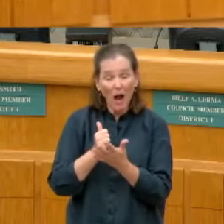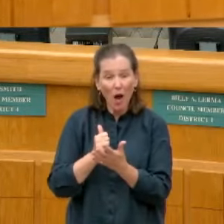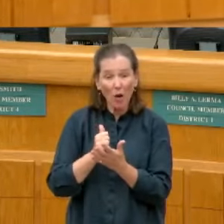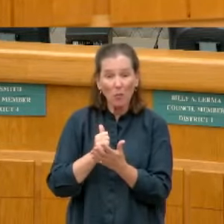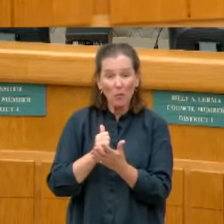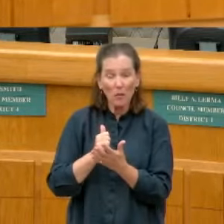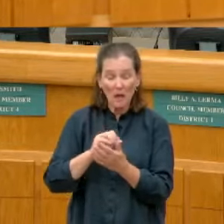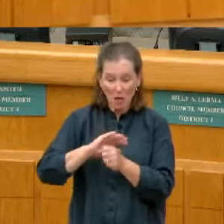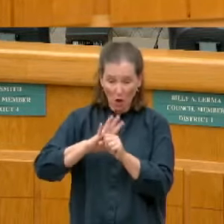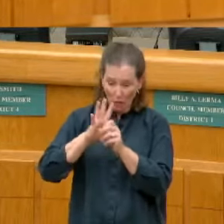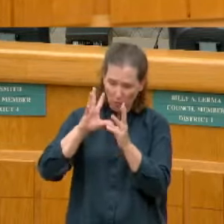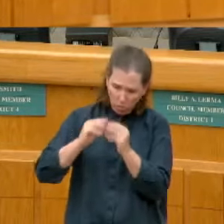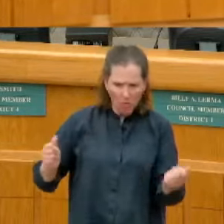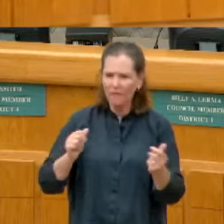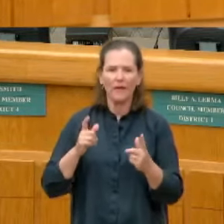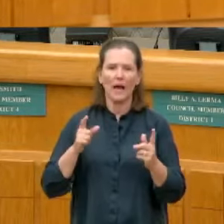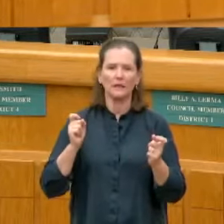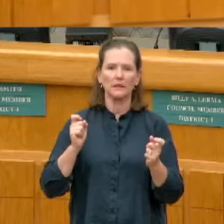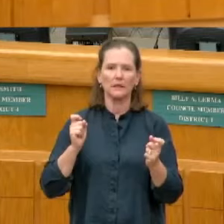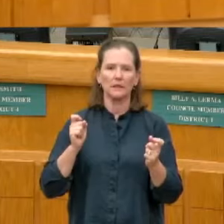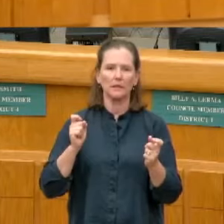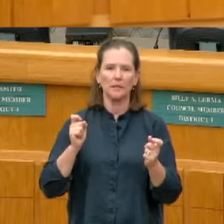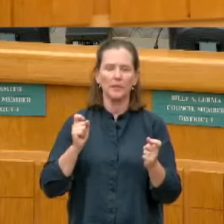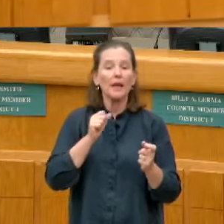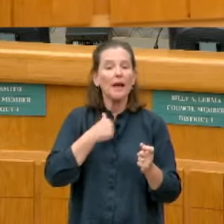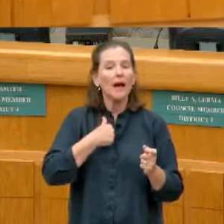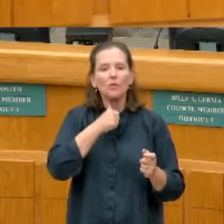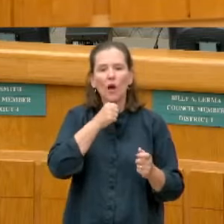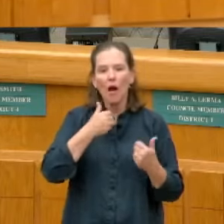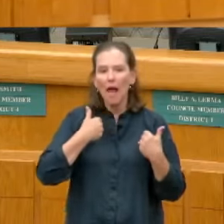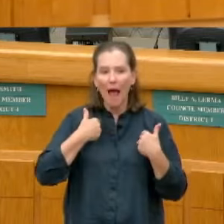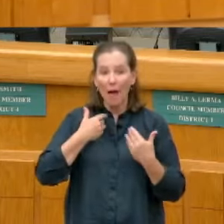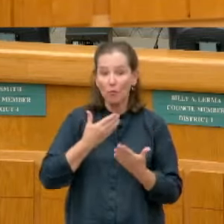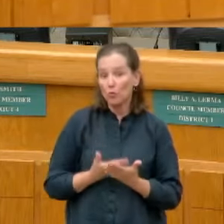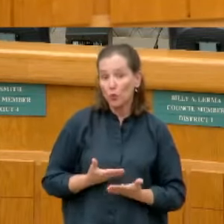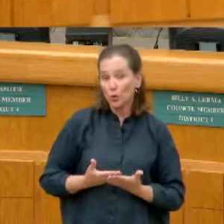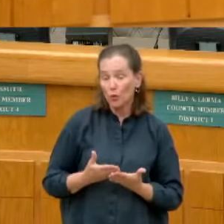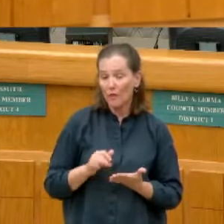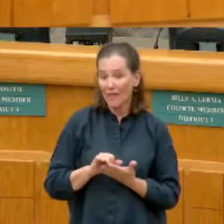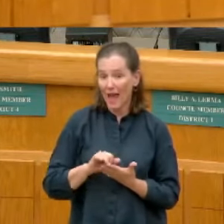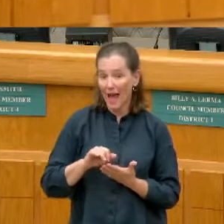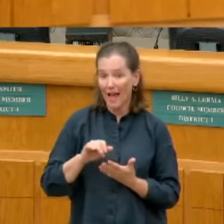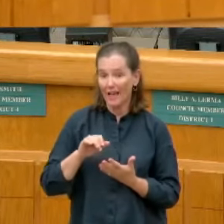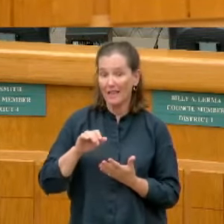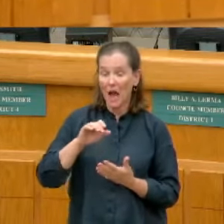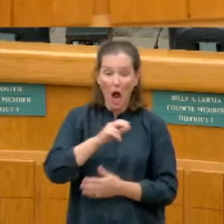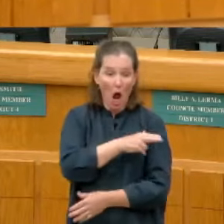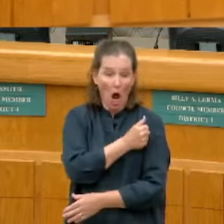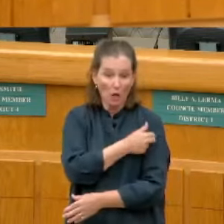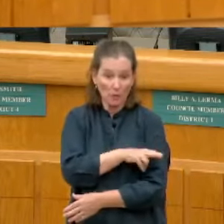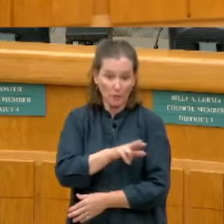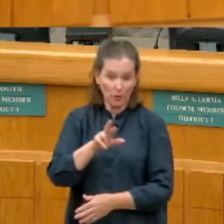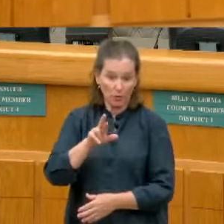exact causation or proof that that rate went from 39% to 34%, let me tell you what I do